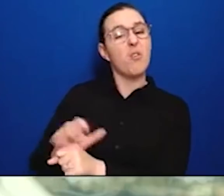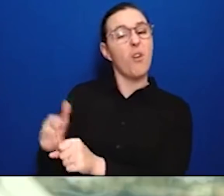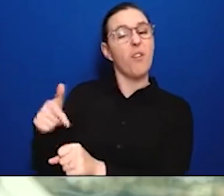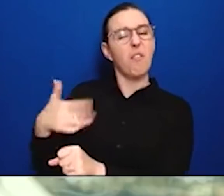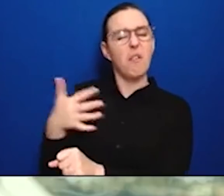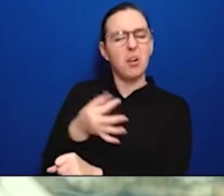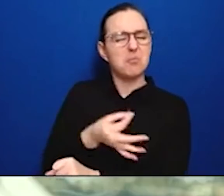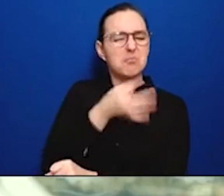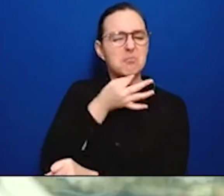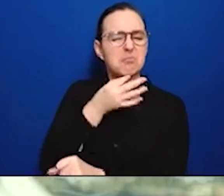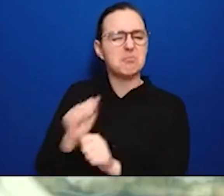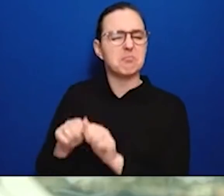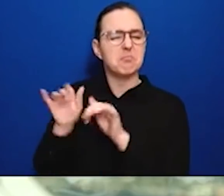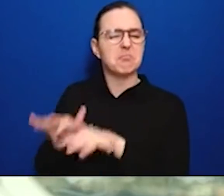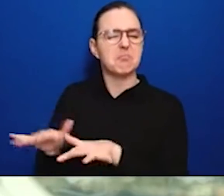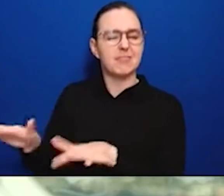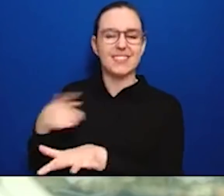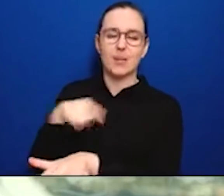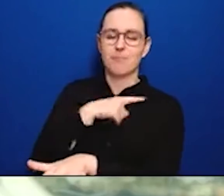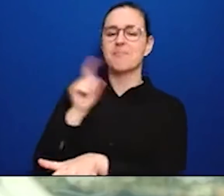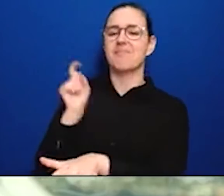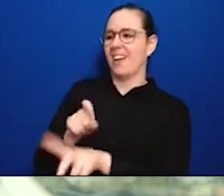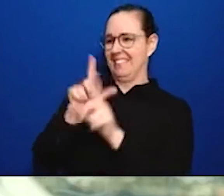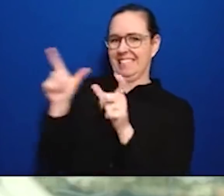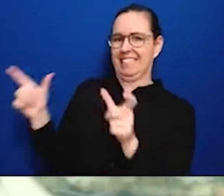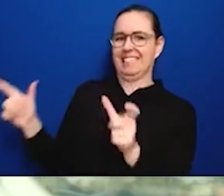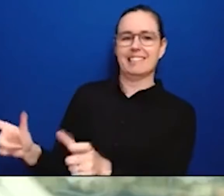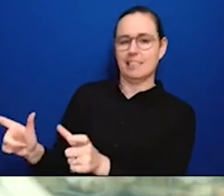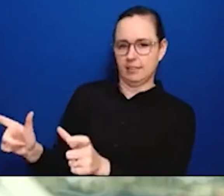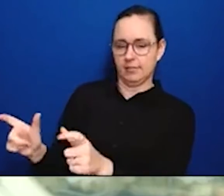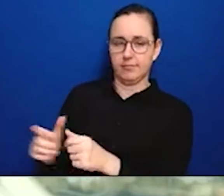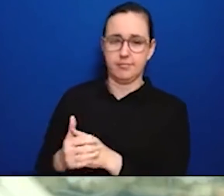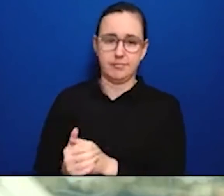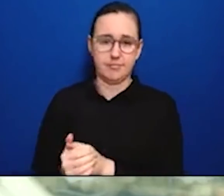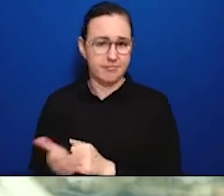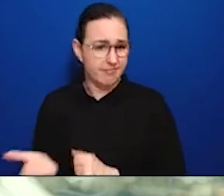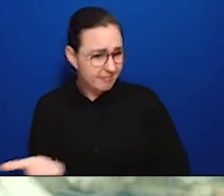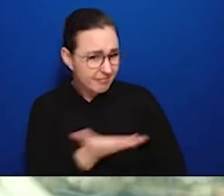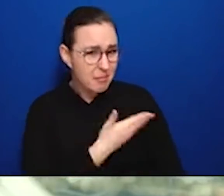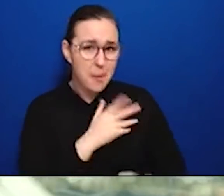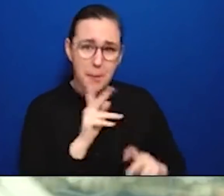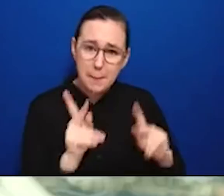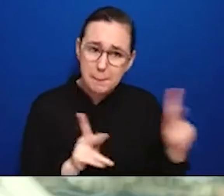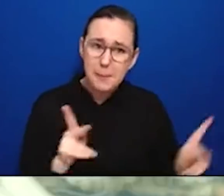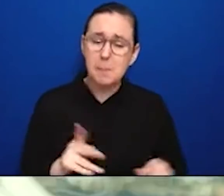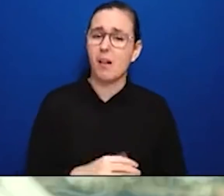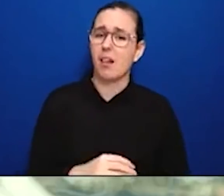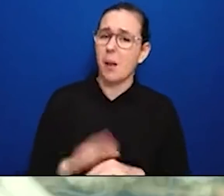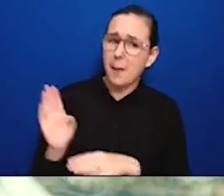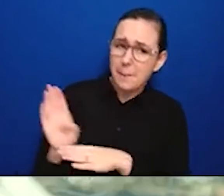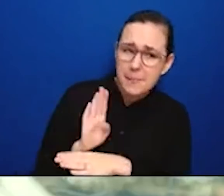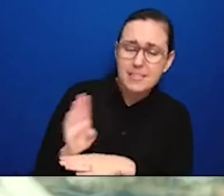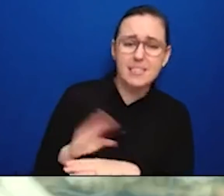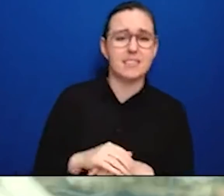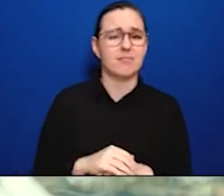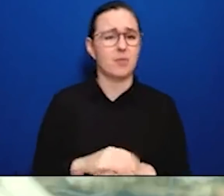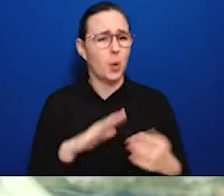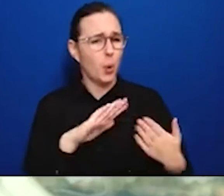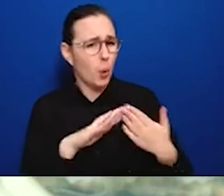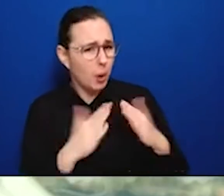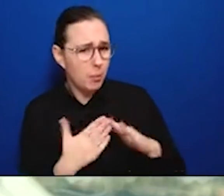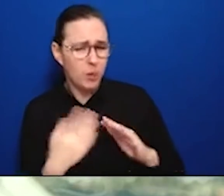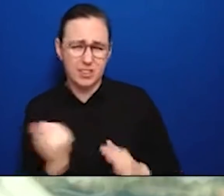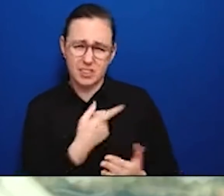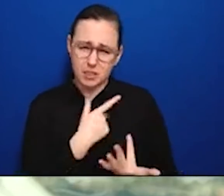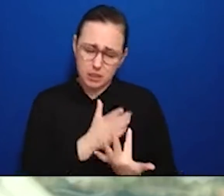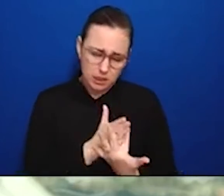and I recognize how difficult yet necessary these health orders are for our health and safety, and how challenging